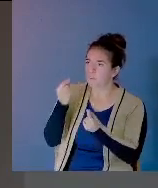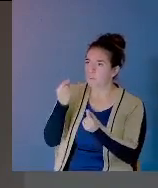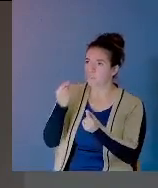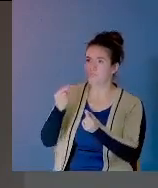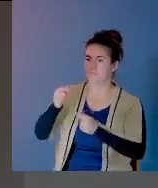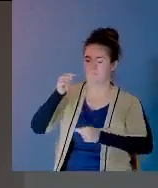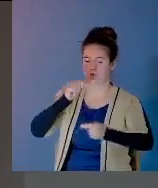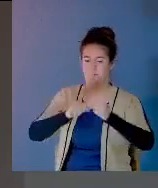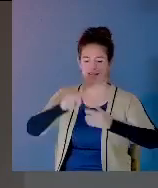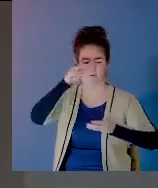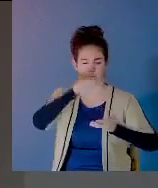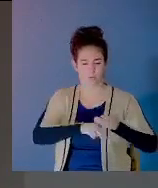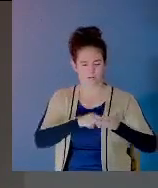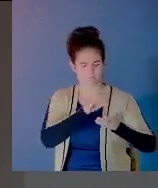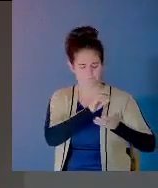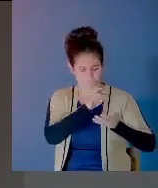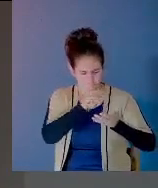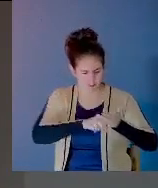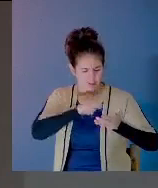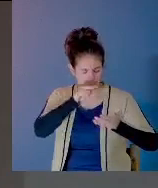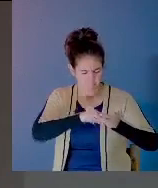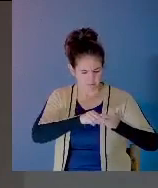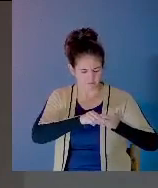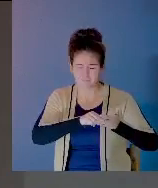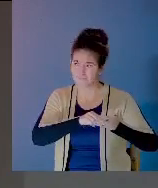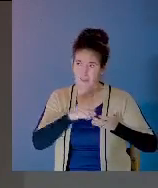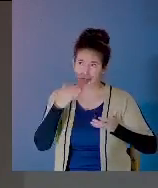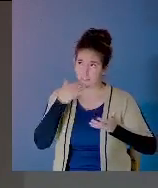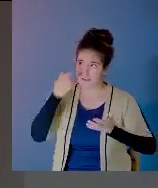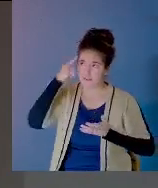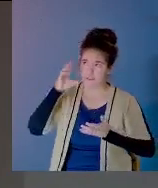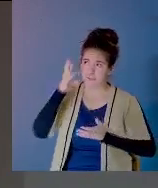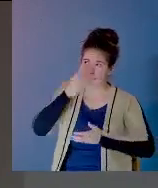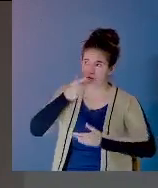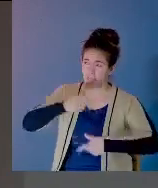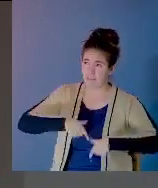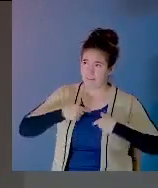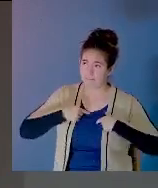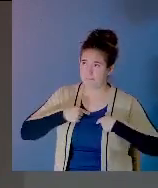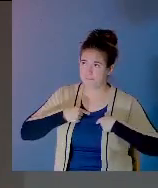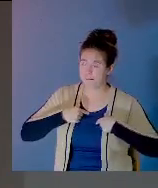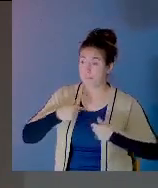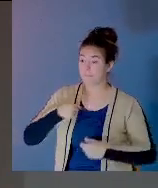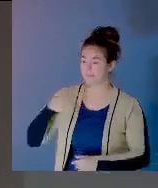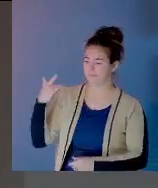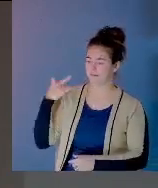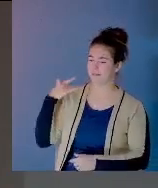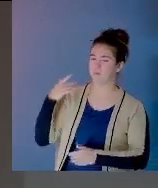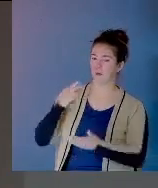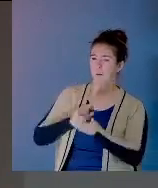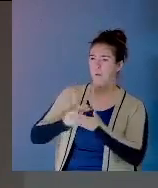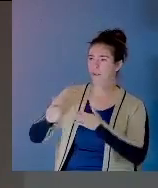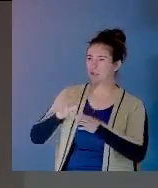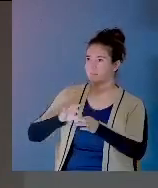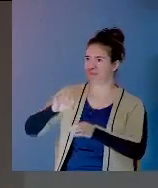I thank you, our Lord, for this beautiful life. I wouldn't have been touched by the Holy Spirit if it wasn't for my Lord and Savior, Jesus Christ.